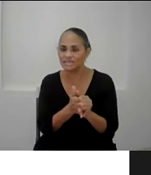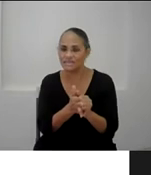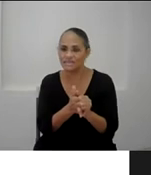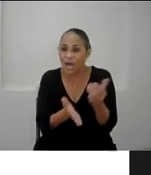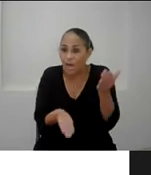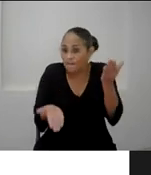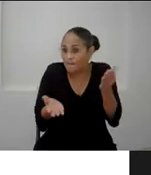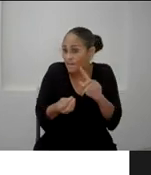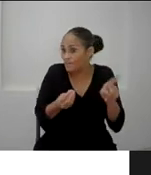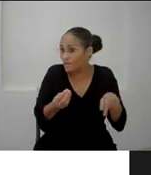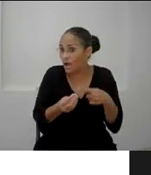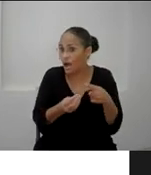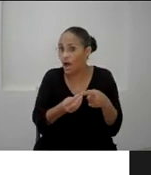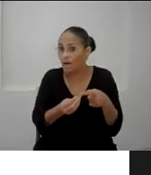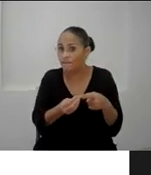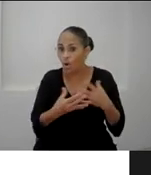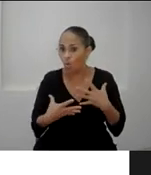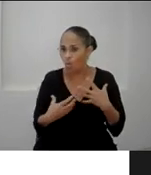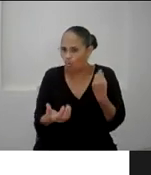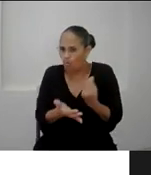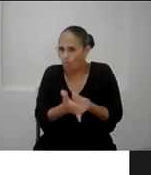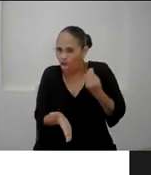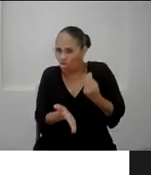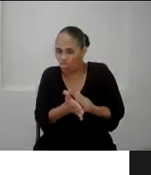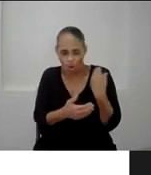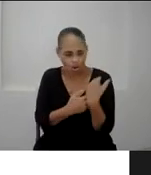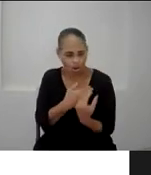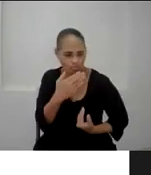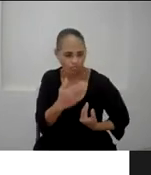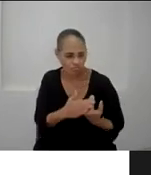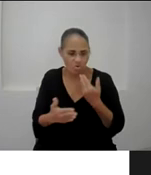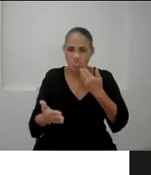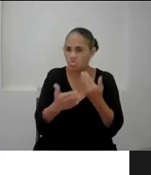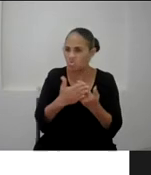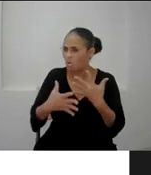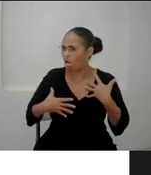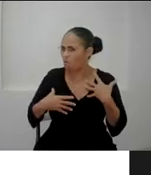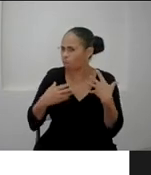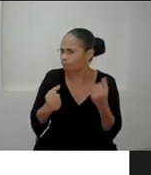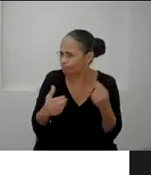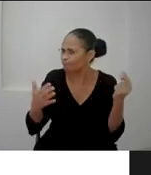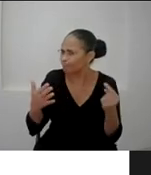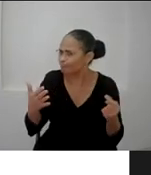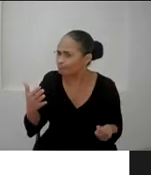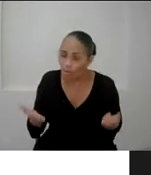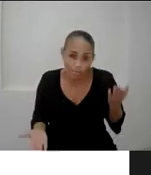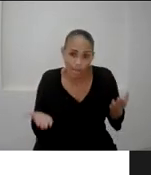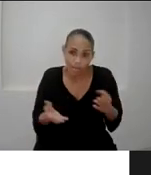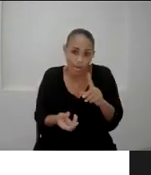maybe about wealth, about comfort, about good health. Those might not be